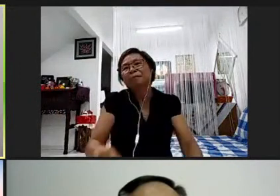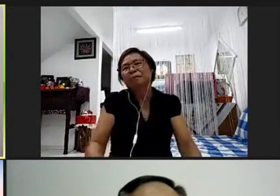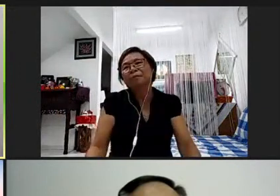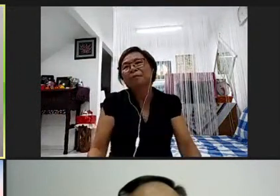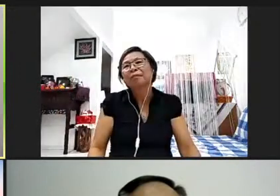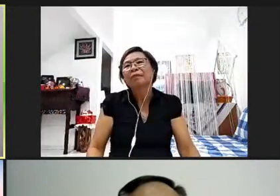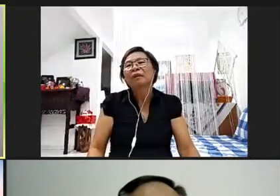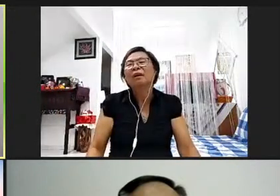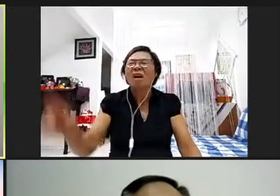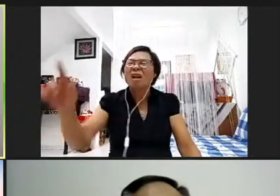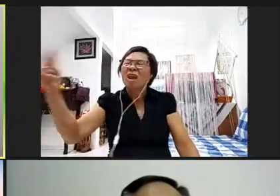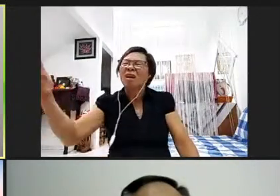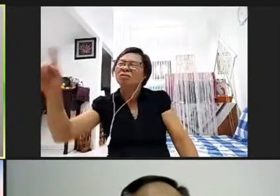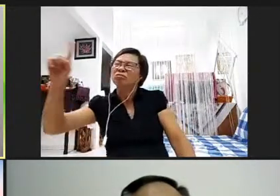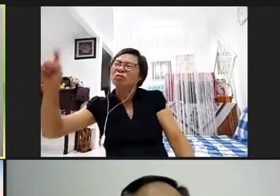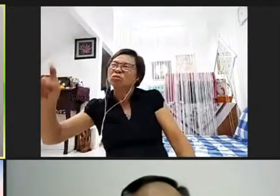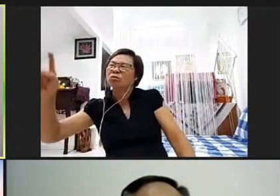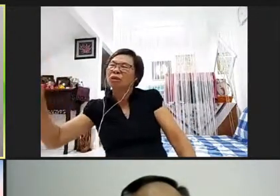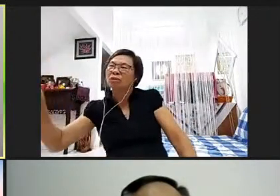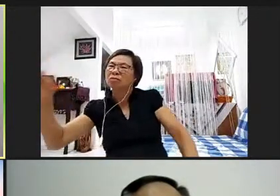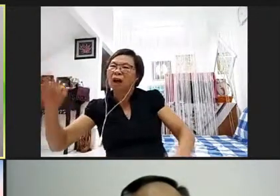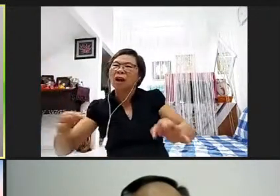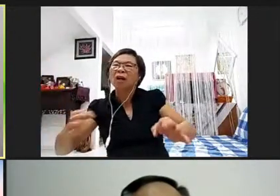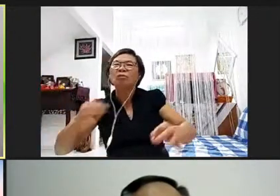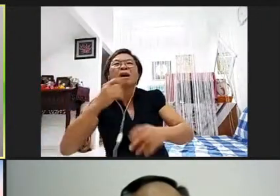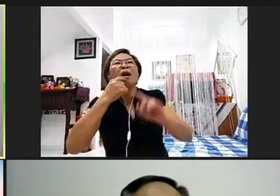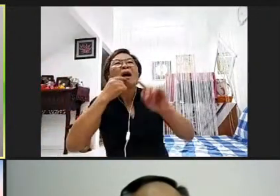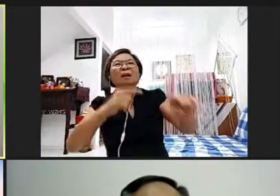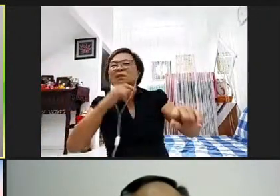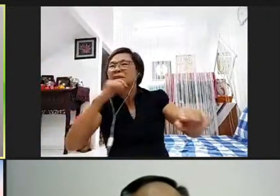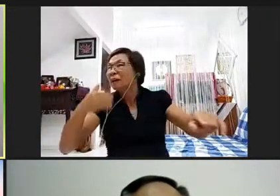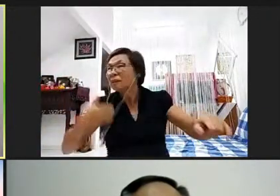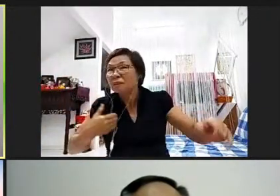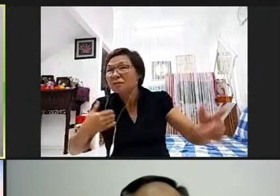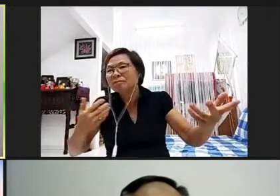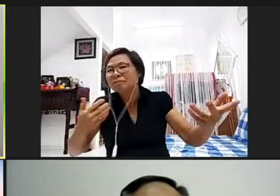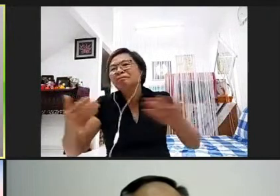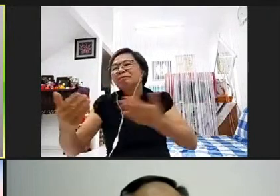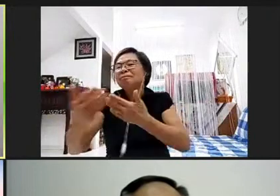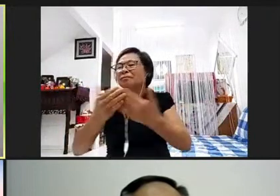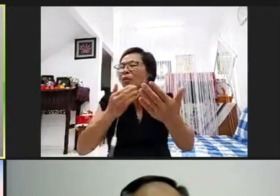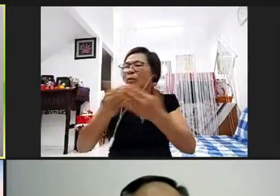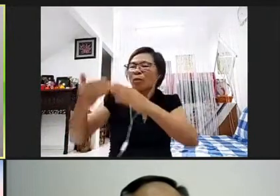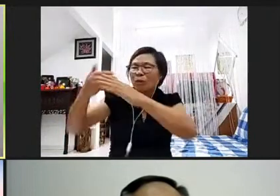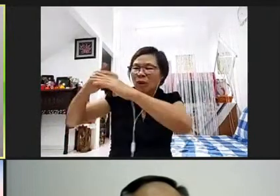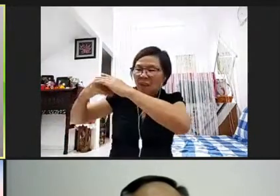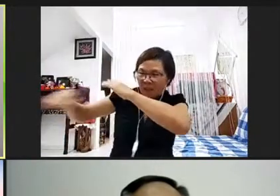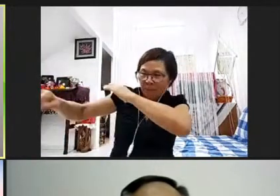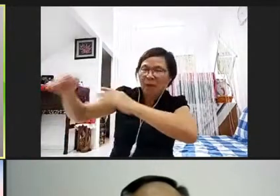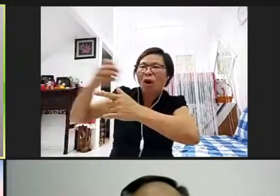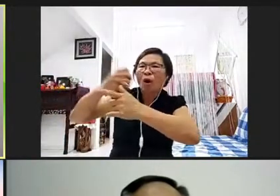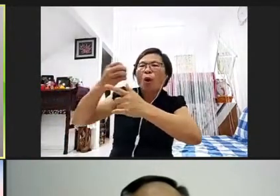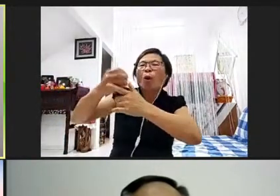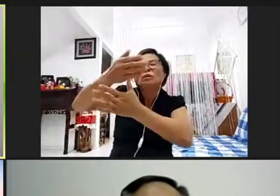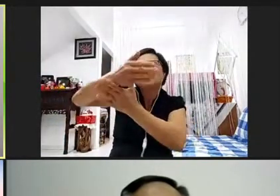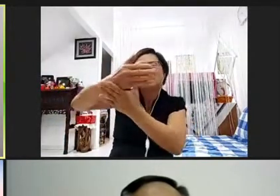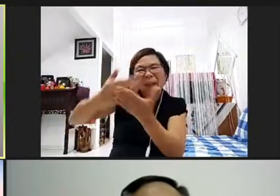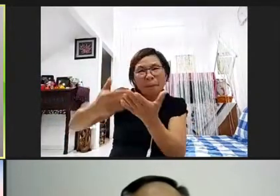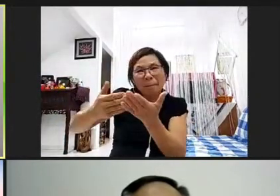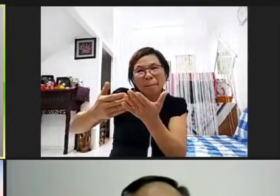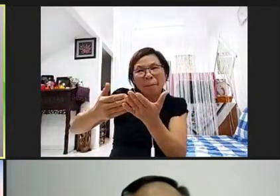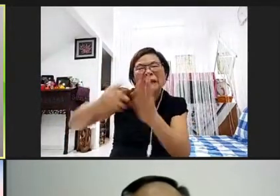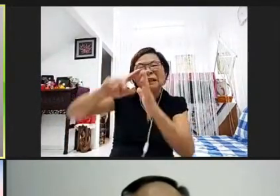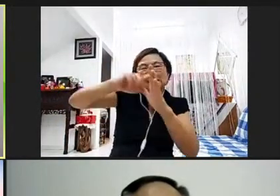rest of the question, if we didn't manage to answer tonight, we will email you separately, or some of them actually we have actually